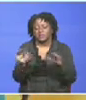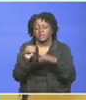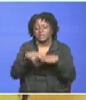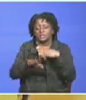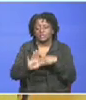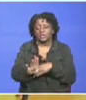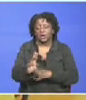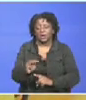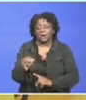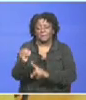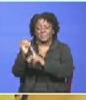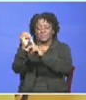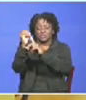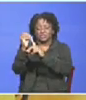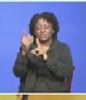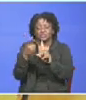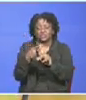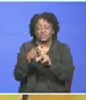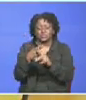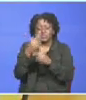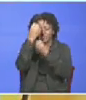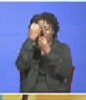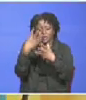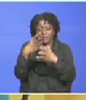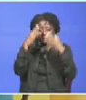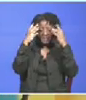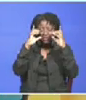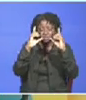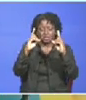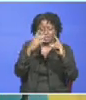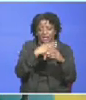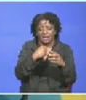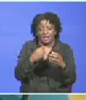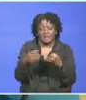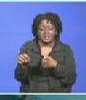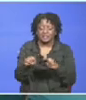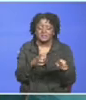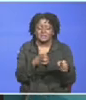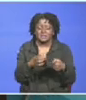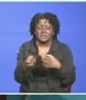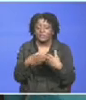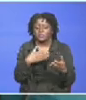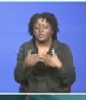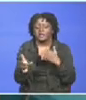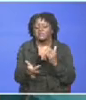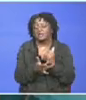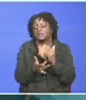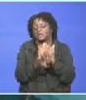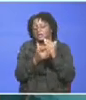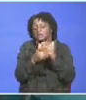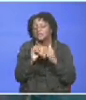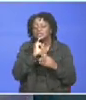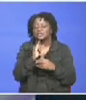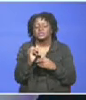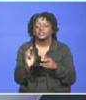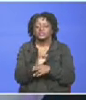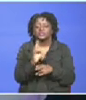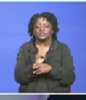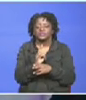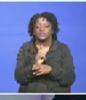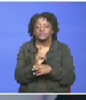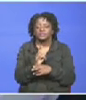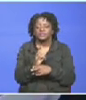to educate, and to entertain. Whatever technology is used in whatever